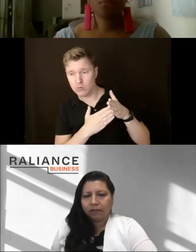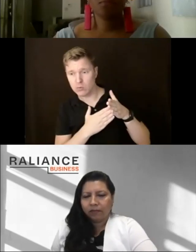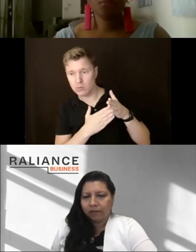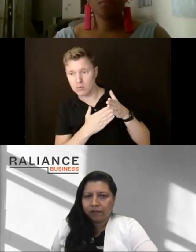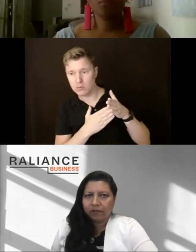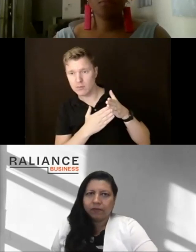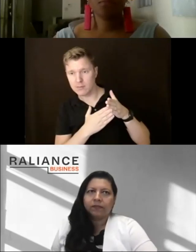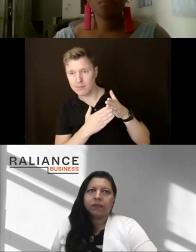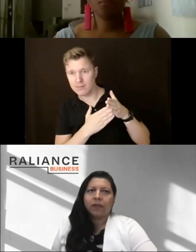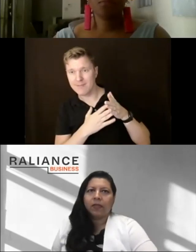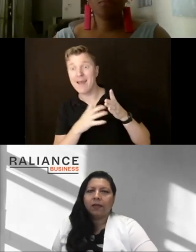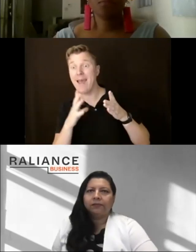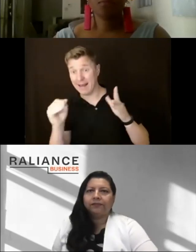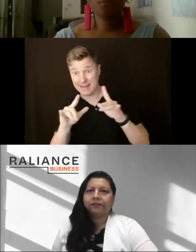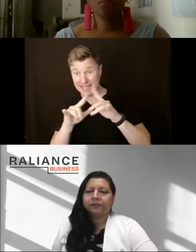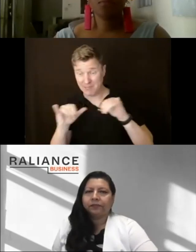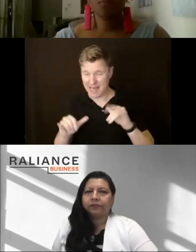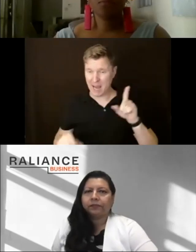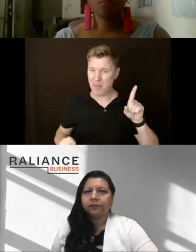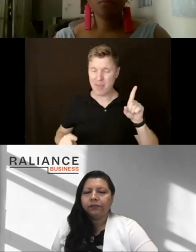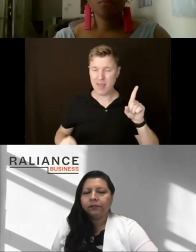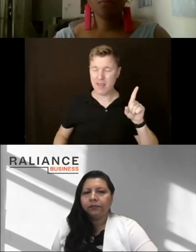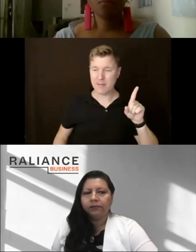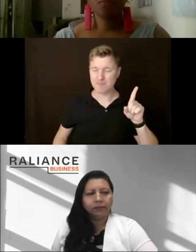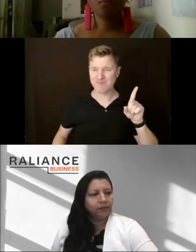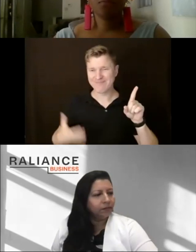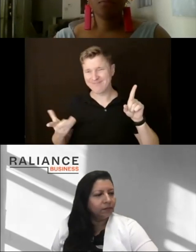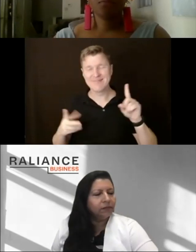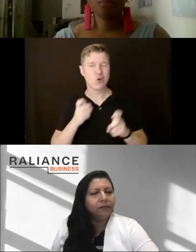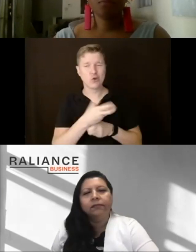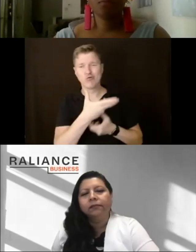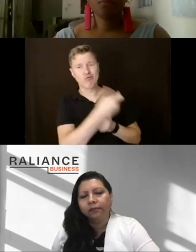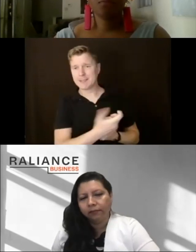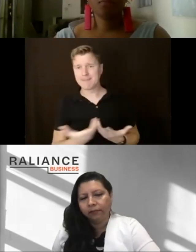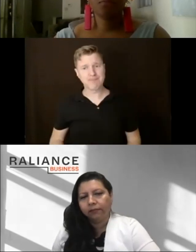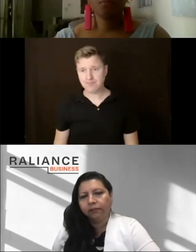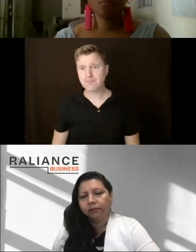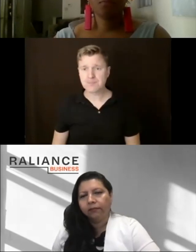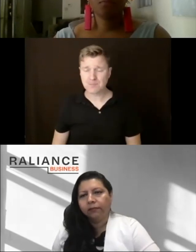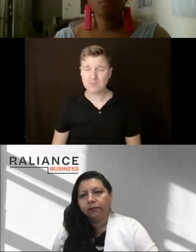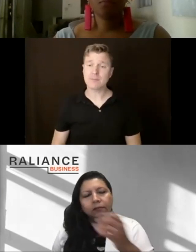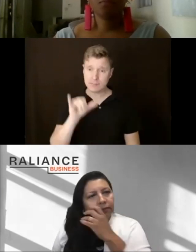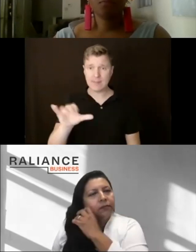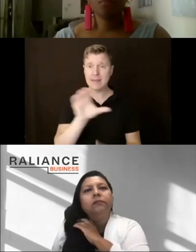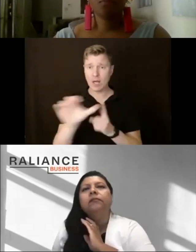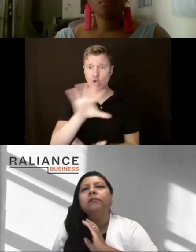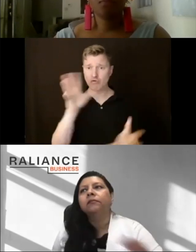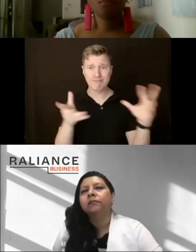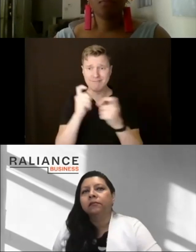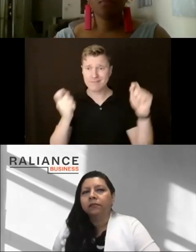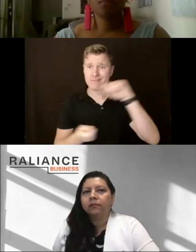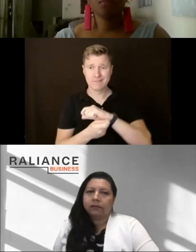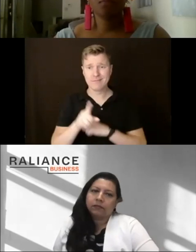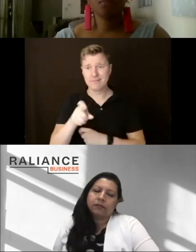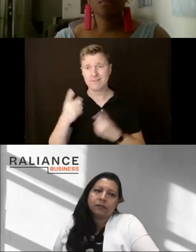But also they're always, it's hard to trust. It's hard to trust. And I think the culture shift needs to happen. But I think